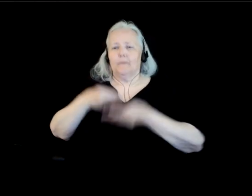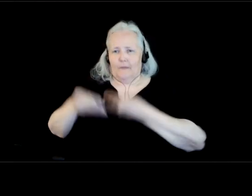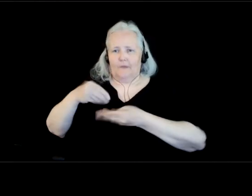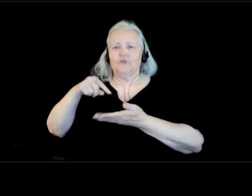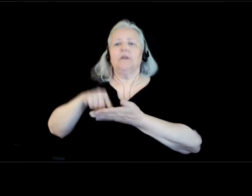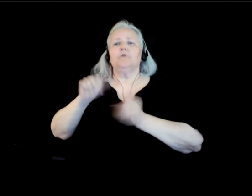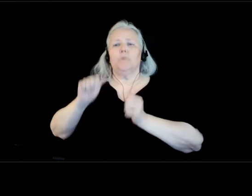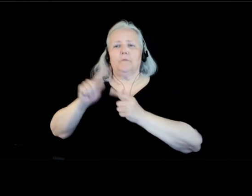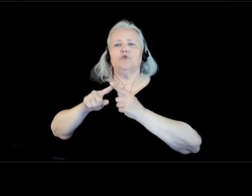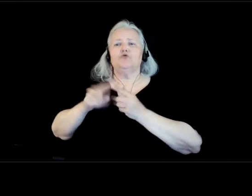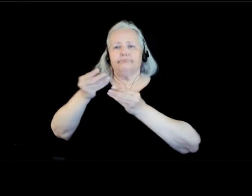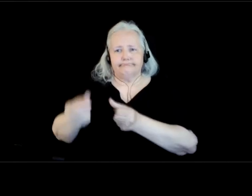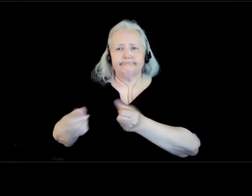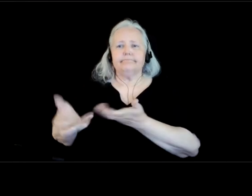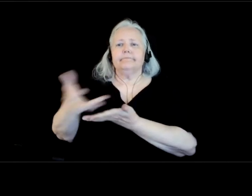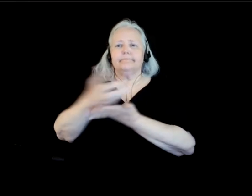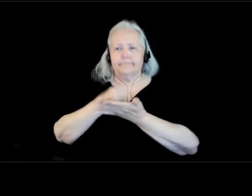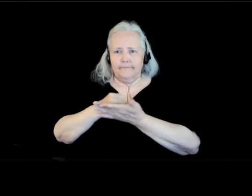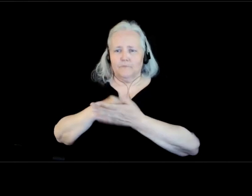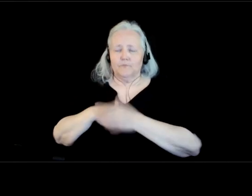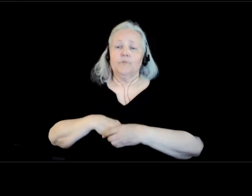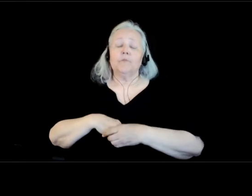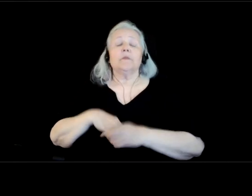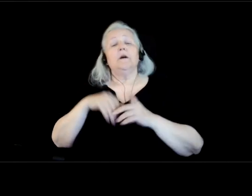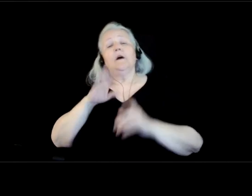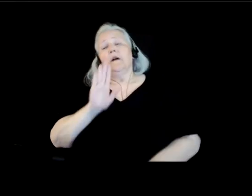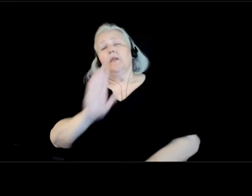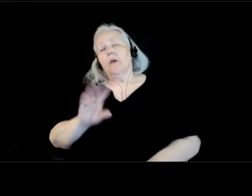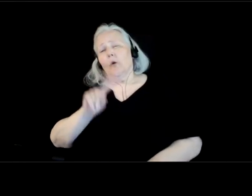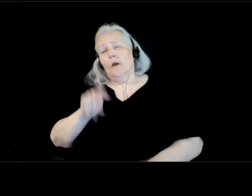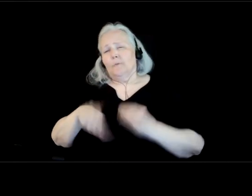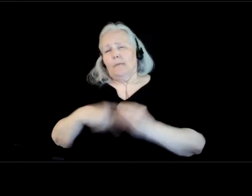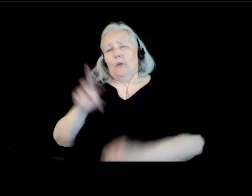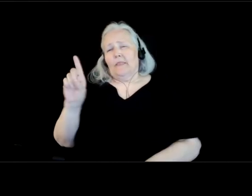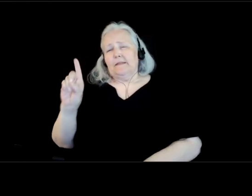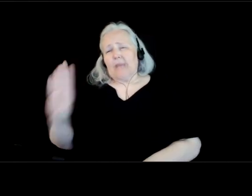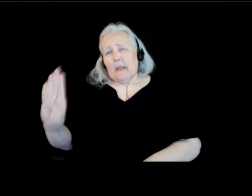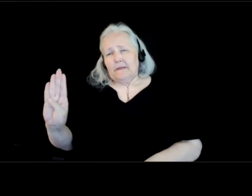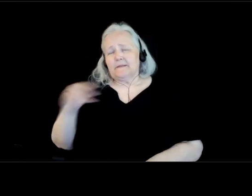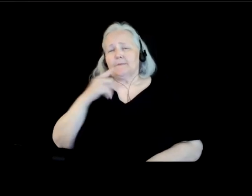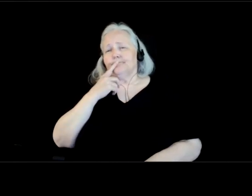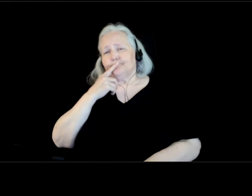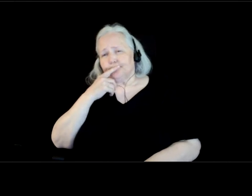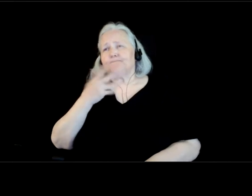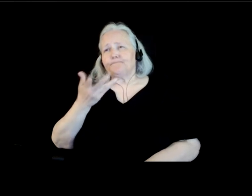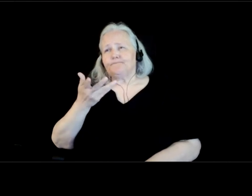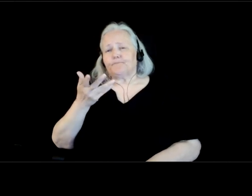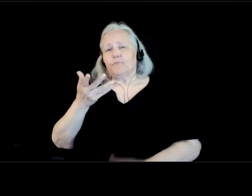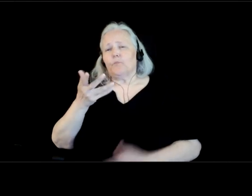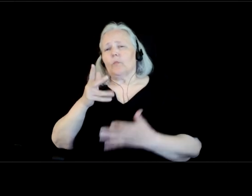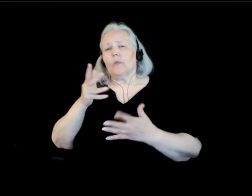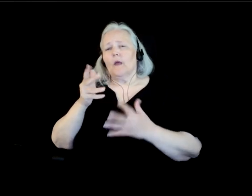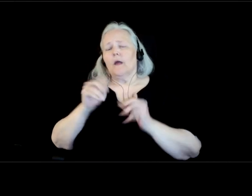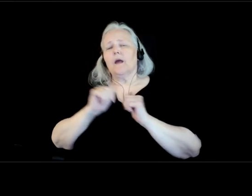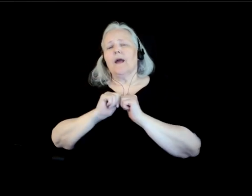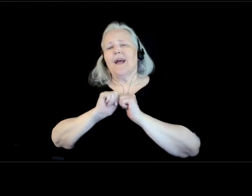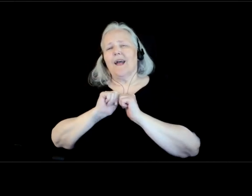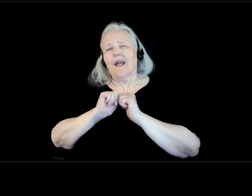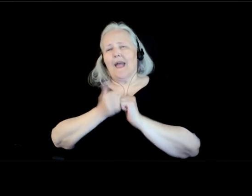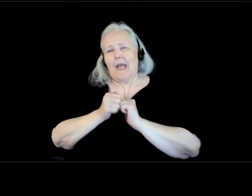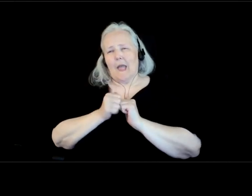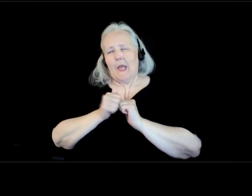You know, I don't know. I mean, I think in terms of the database question, it would really be what is the way in which the database